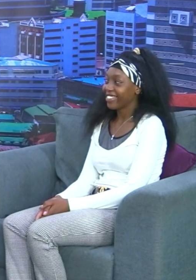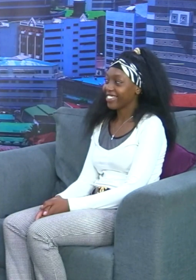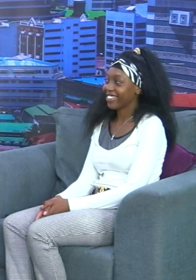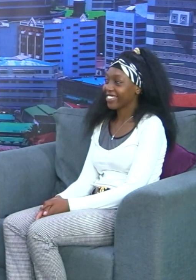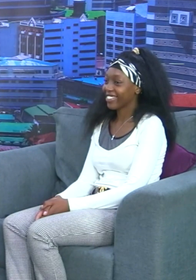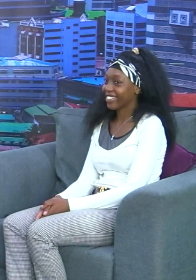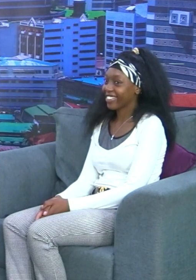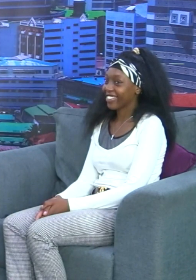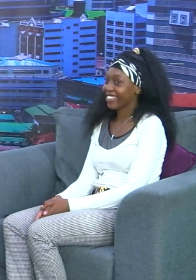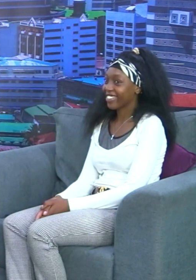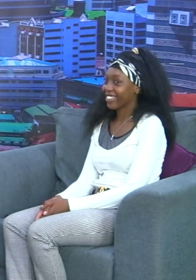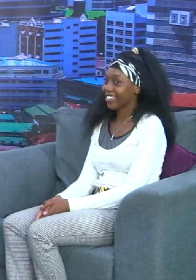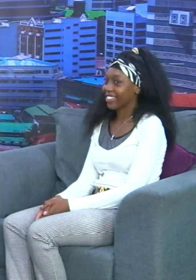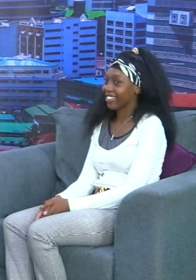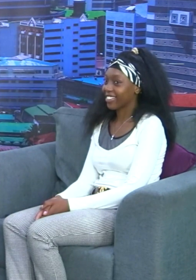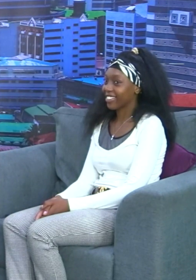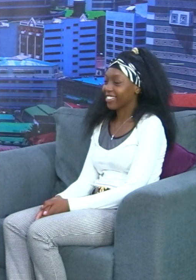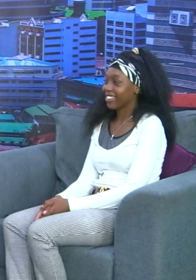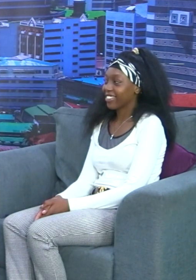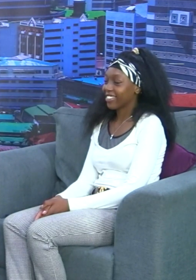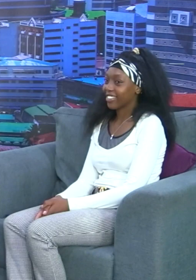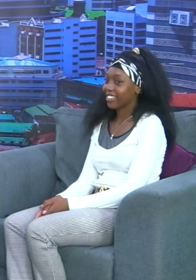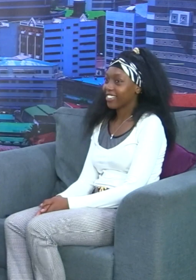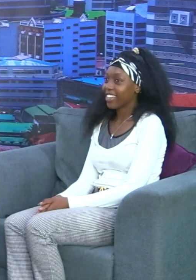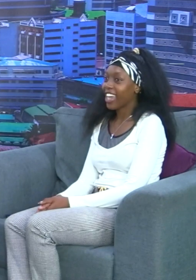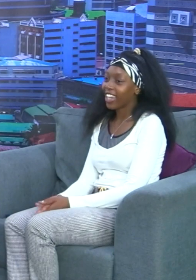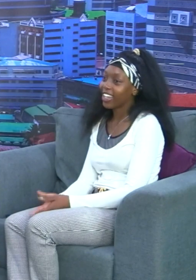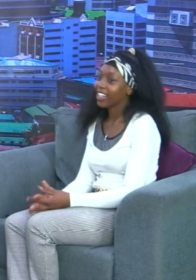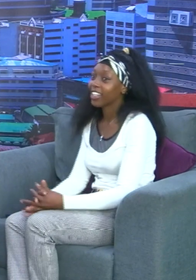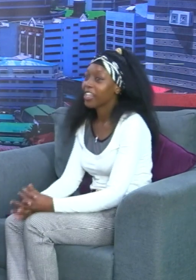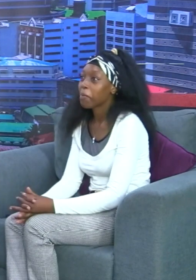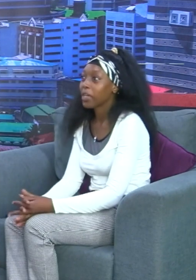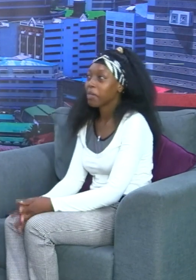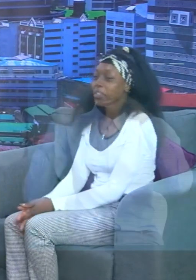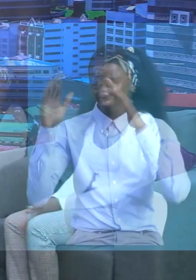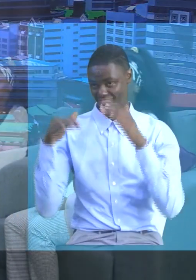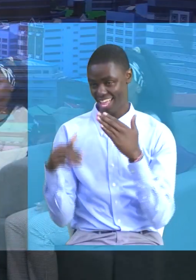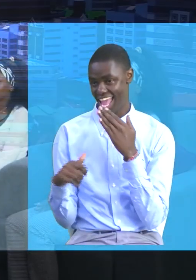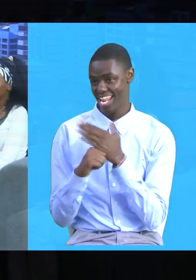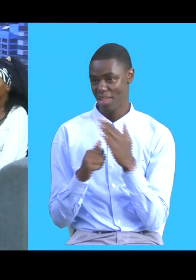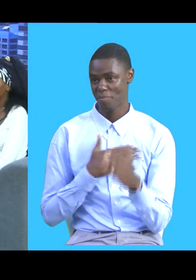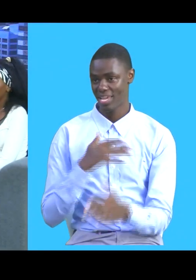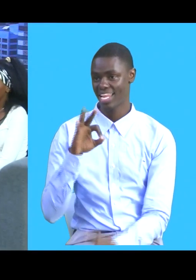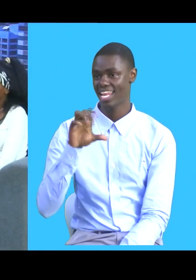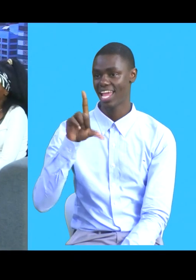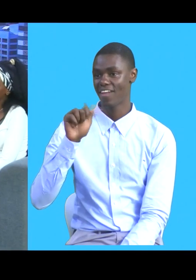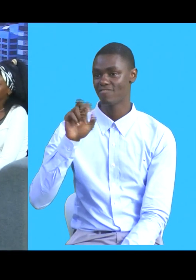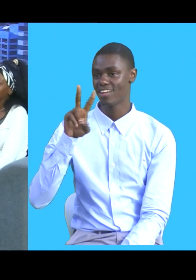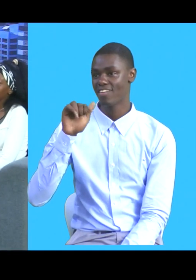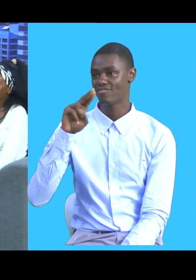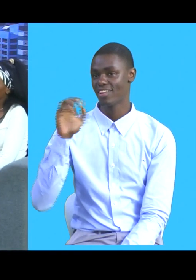about herself and something all about you. Tell us kindly. Hi, my name is Flavian